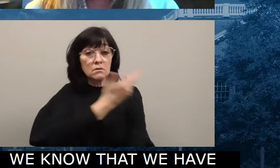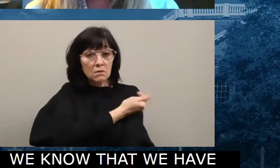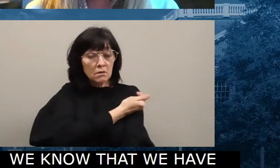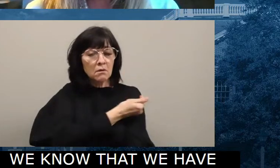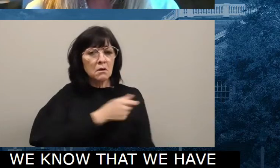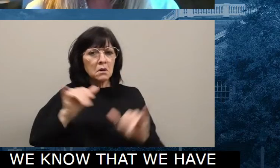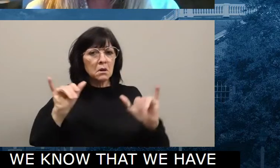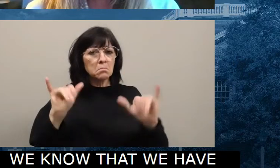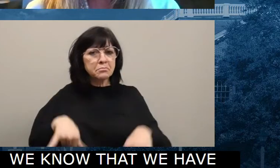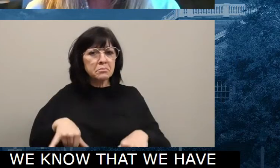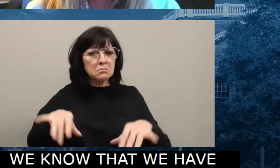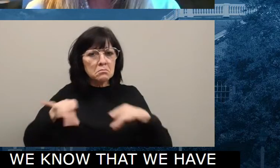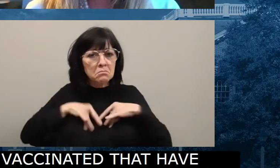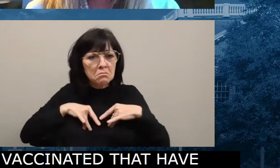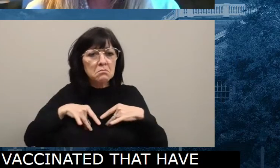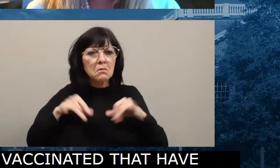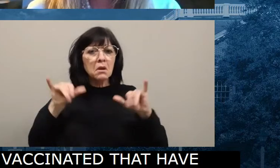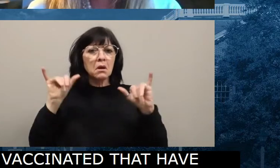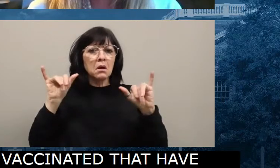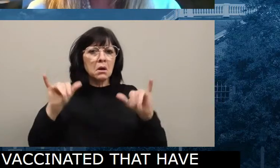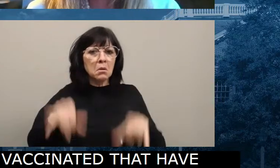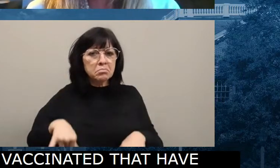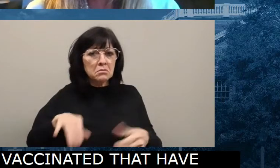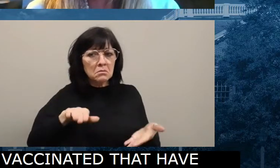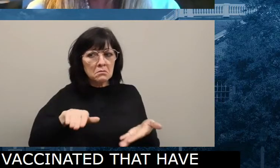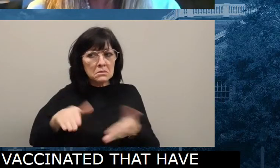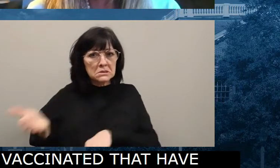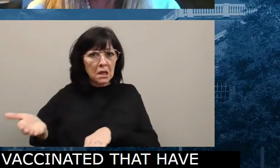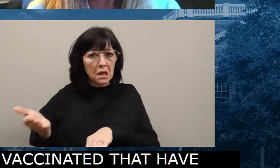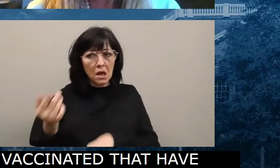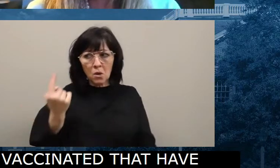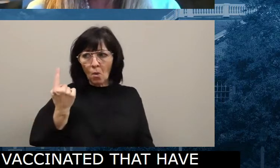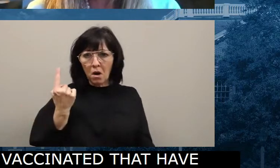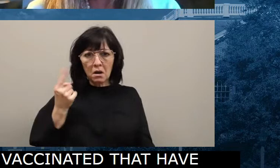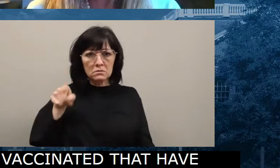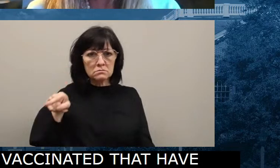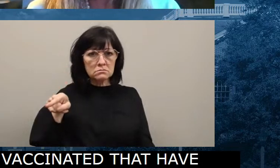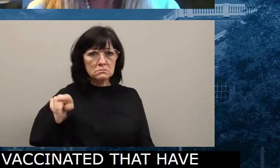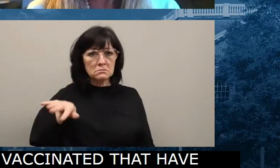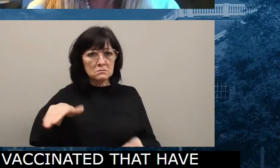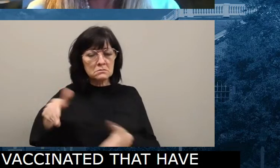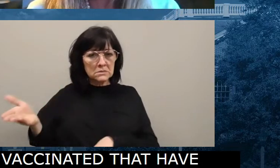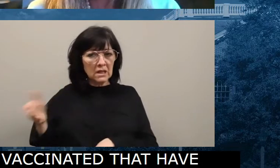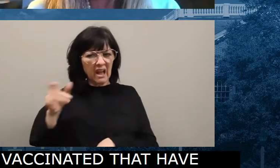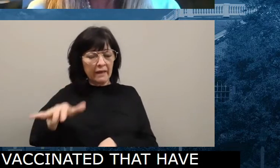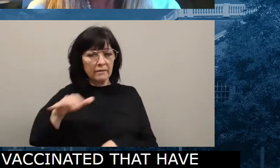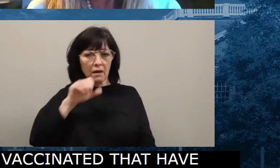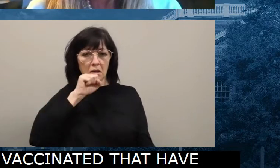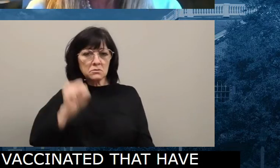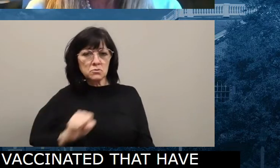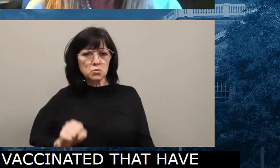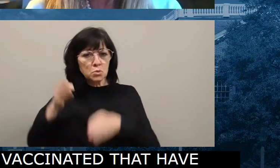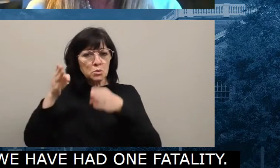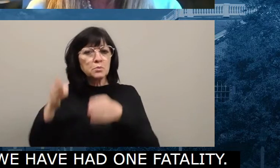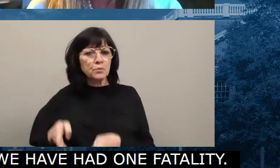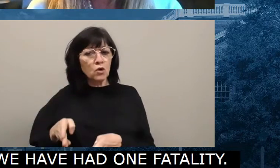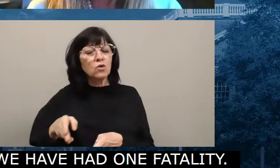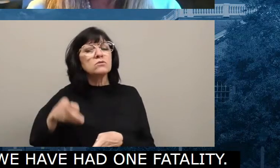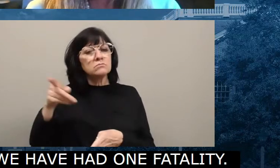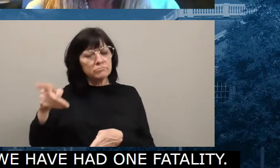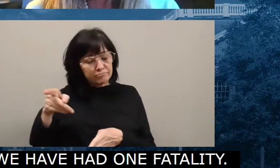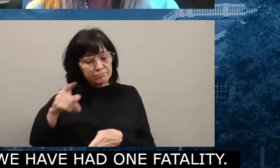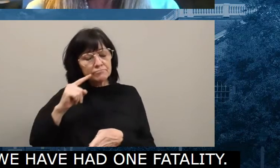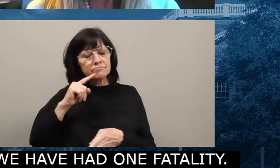we've had one fatality, somebody with a pre-existing condition and elderly for sure. So